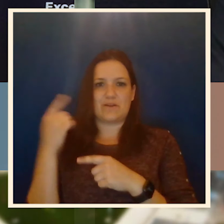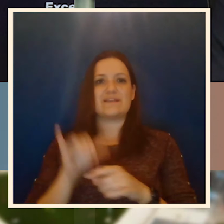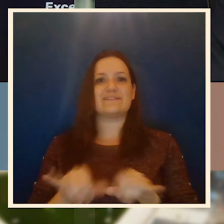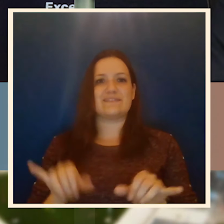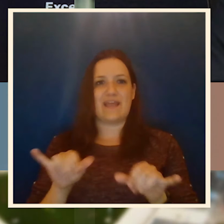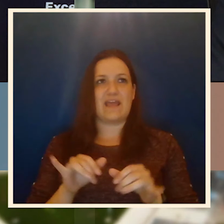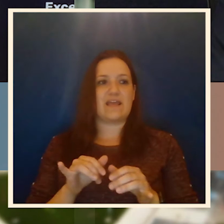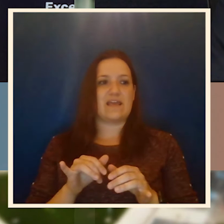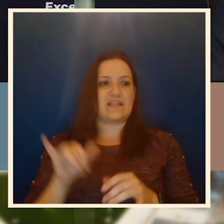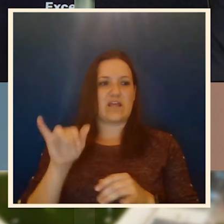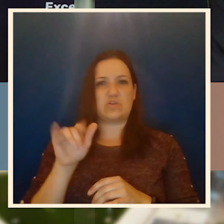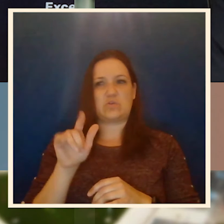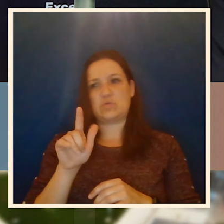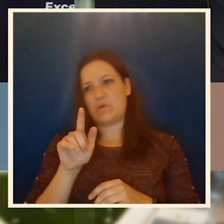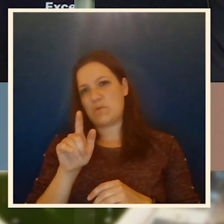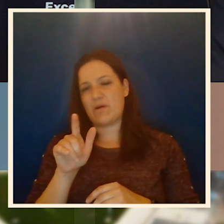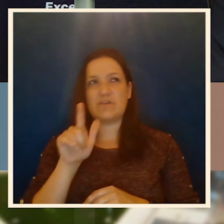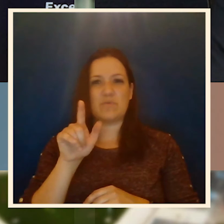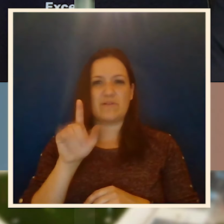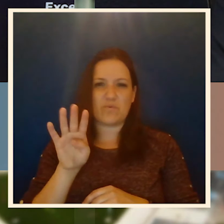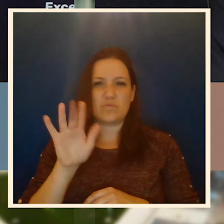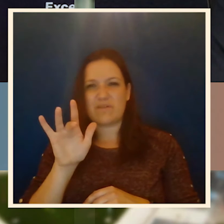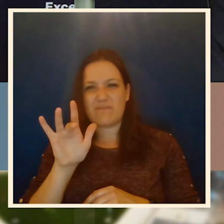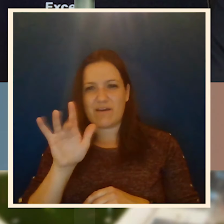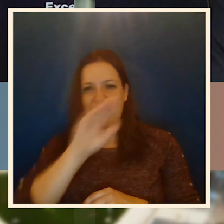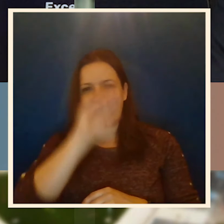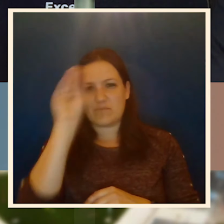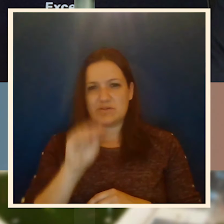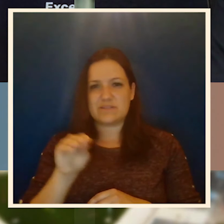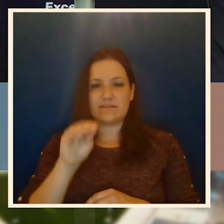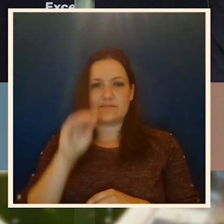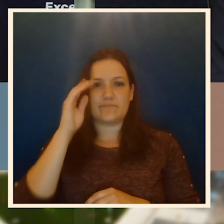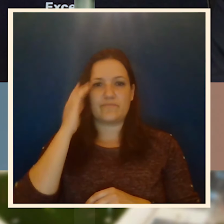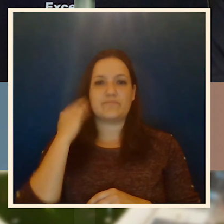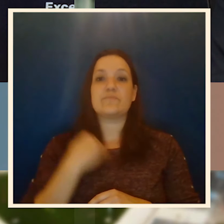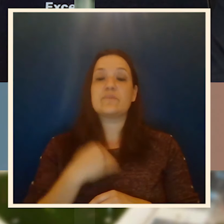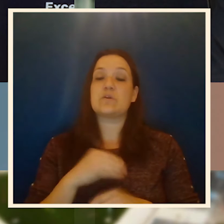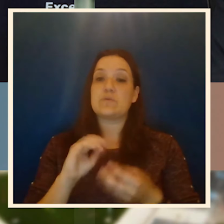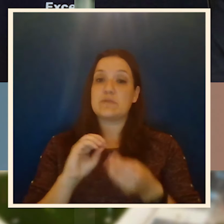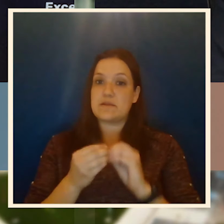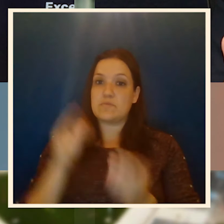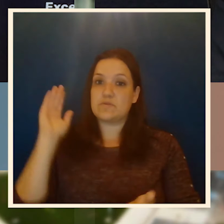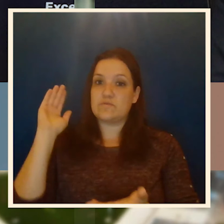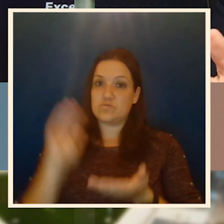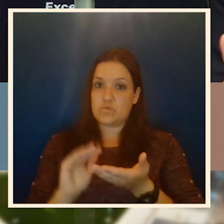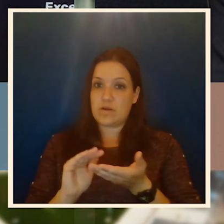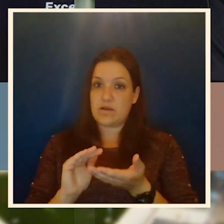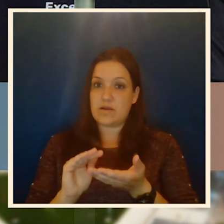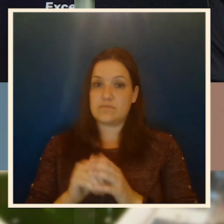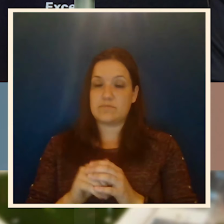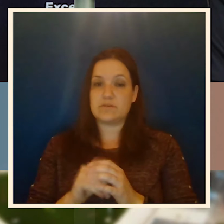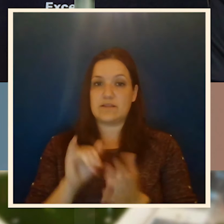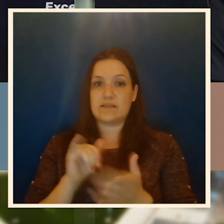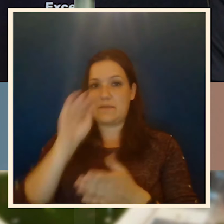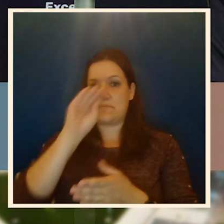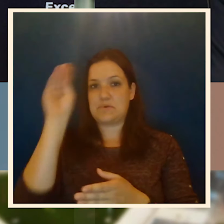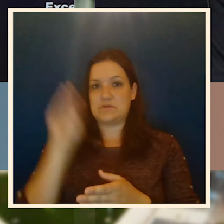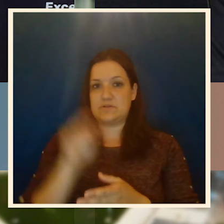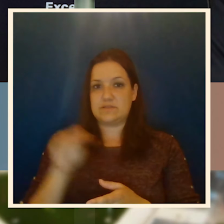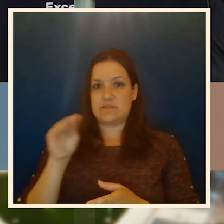And that's been a constant number throughout the pandemic. It literally has hovered in that 21 to 24, 25%.